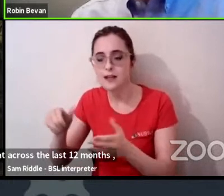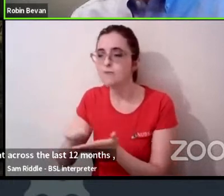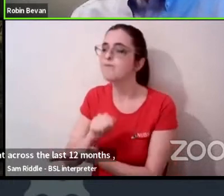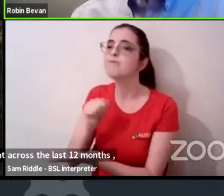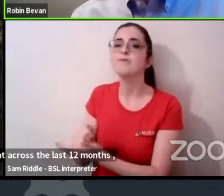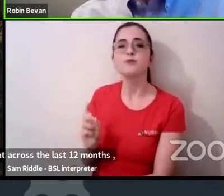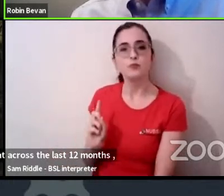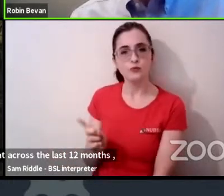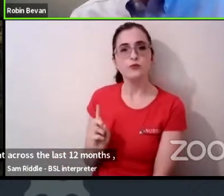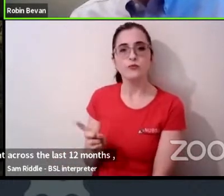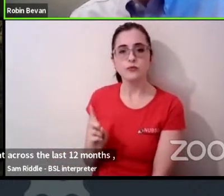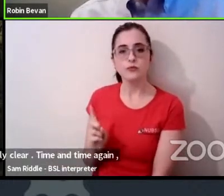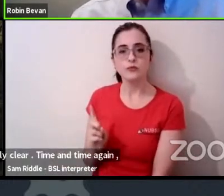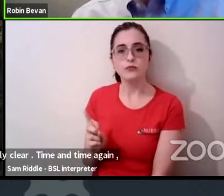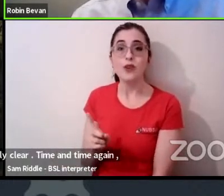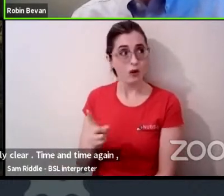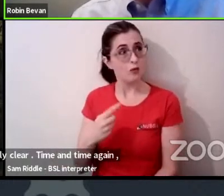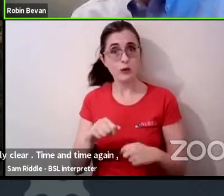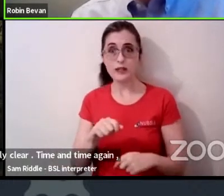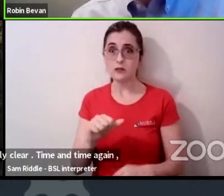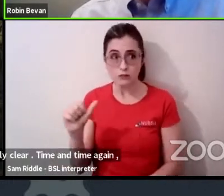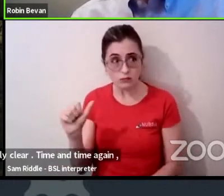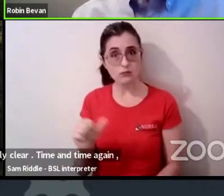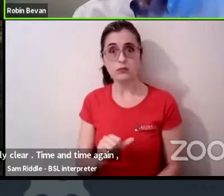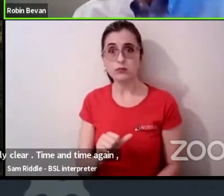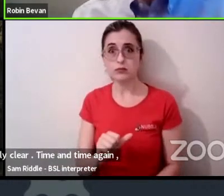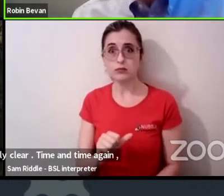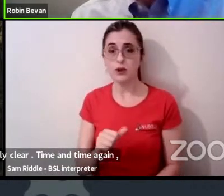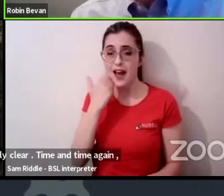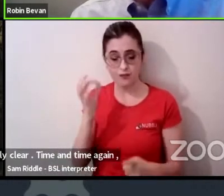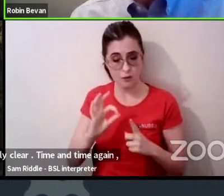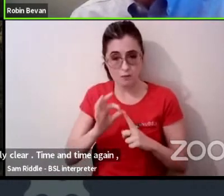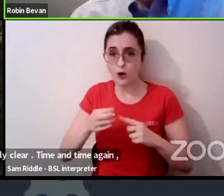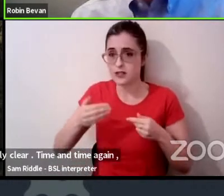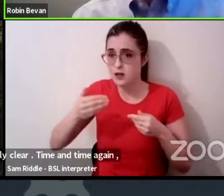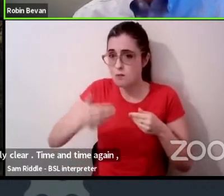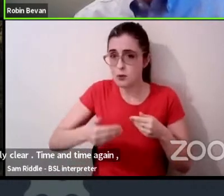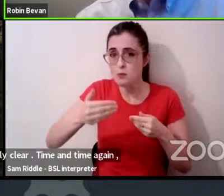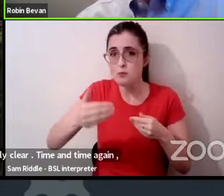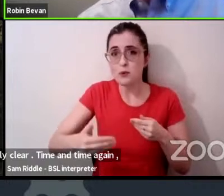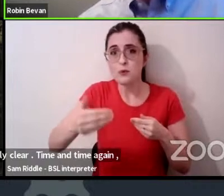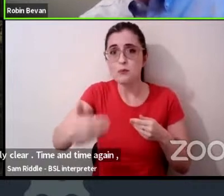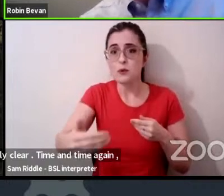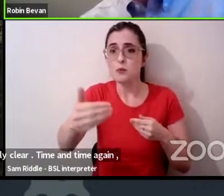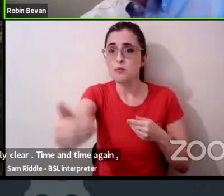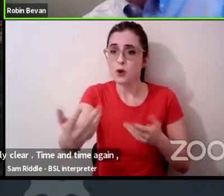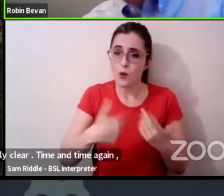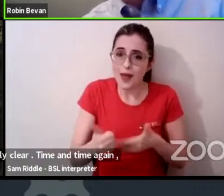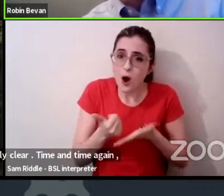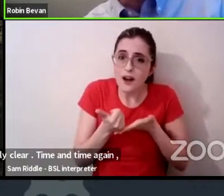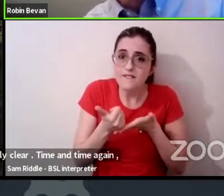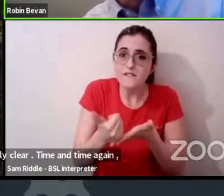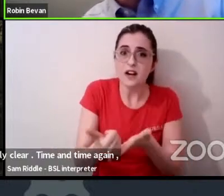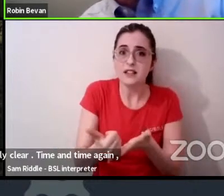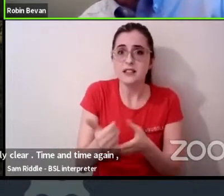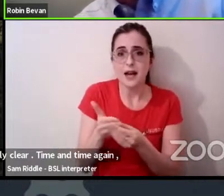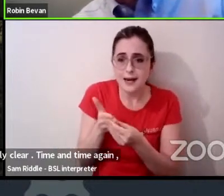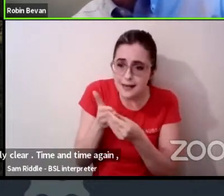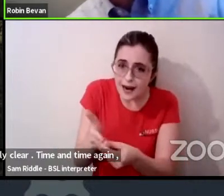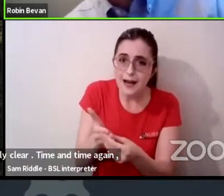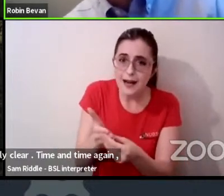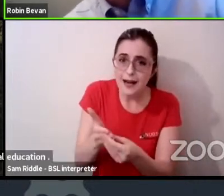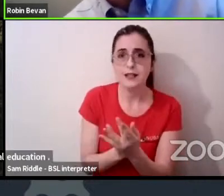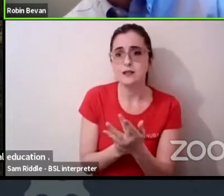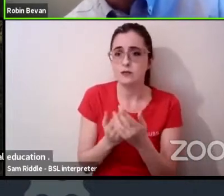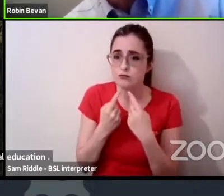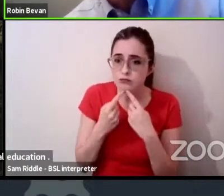correctly. We were right at every point through each of the lockdowns in the advice and guidance that we gave. And we